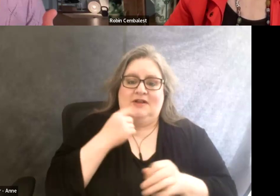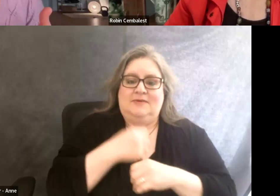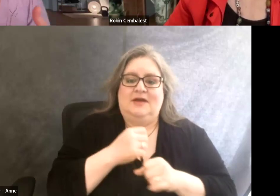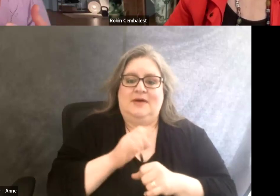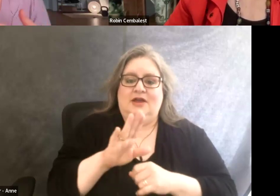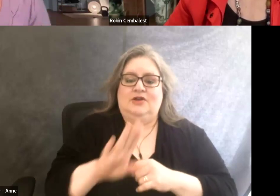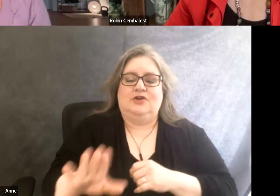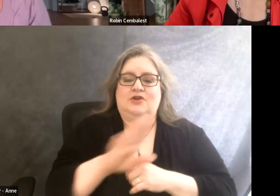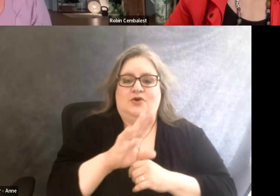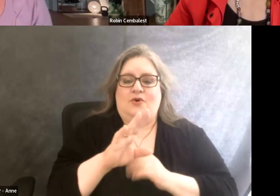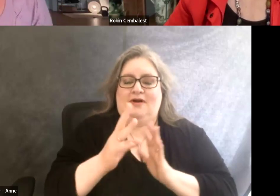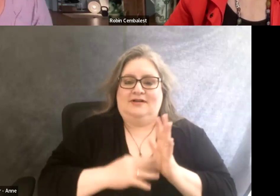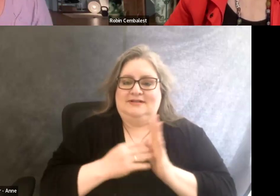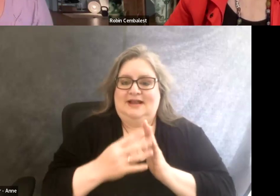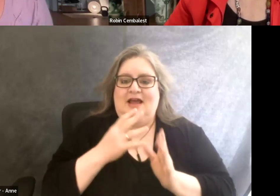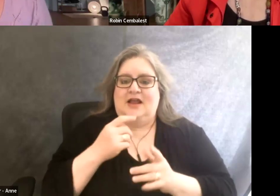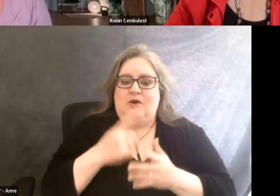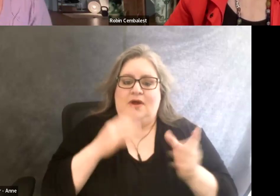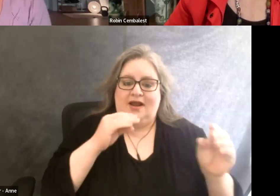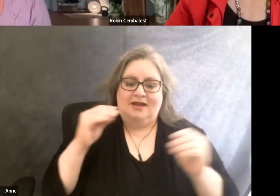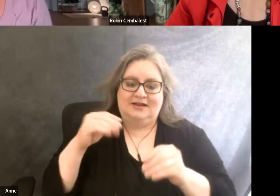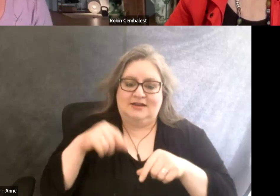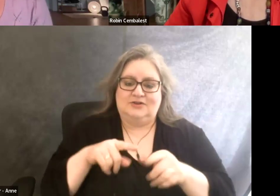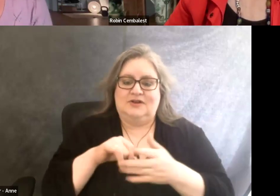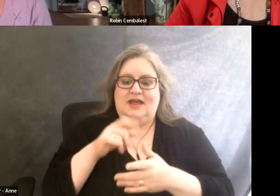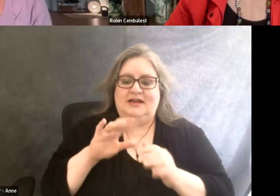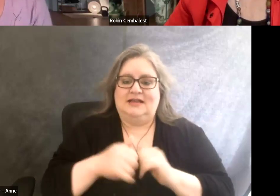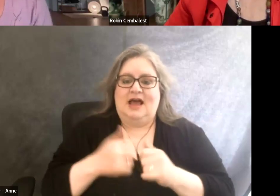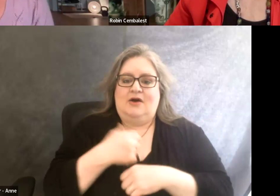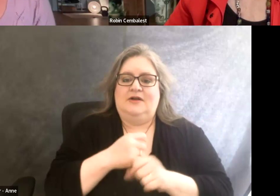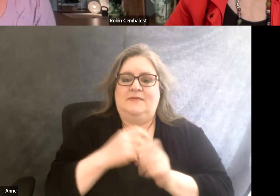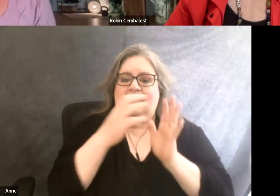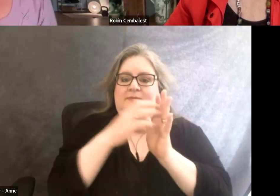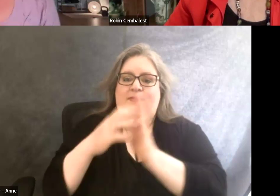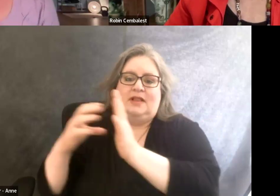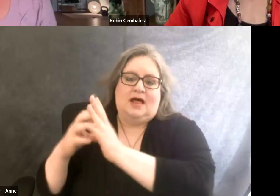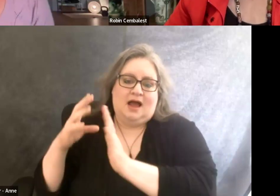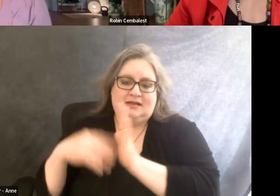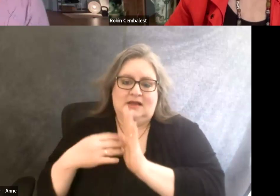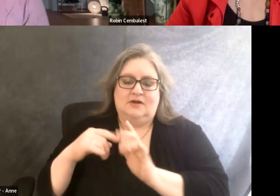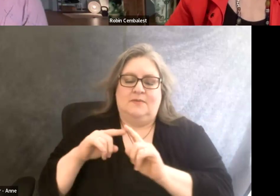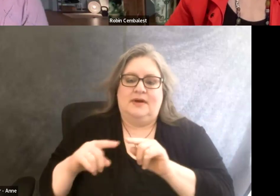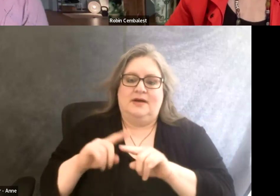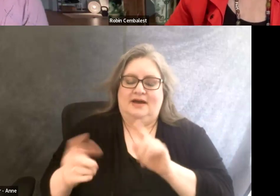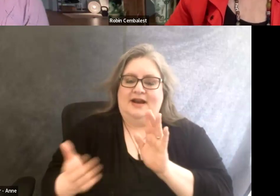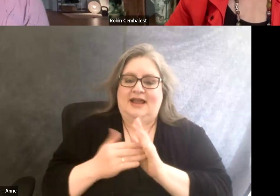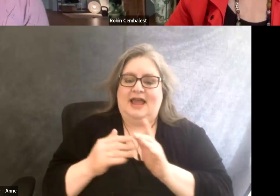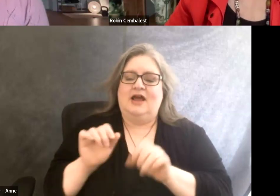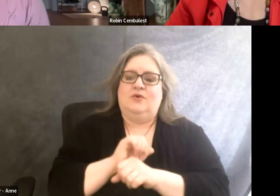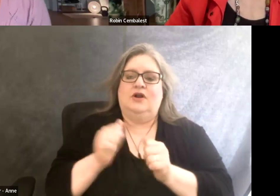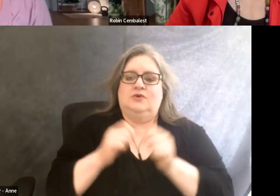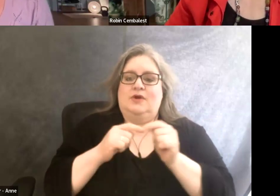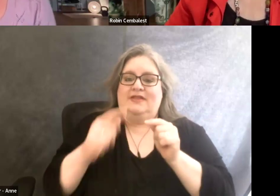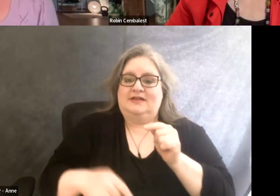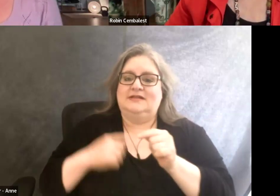seasonal schedule. And so what I teach in that is how to create a block schedule that, again, works with the cyclical changes